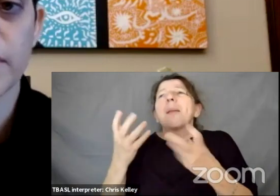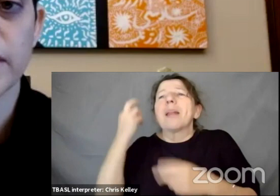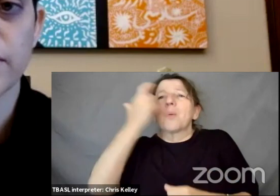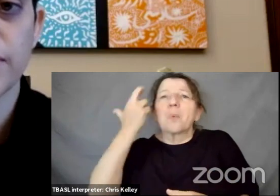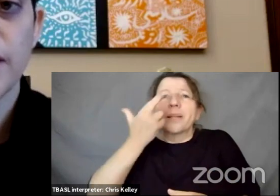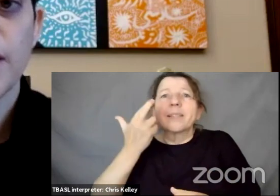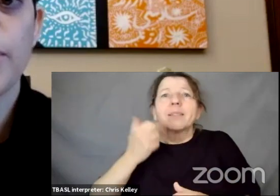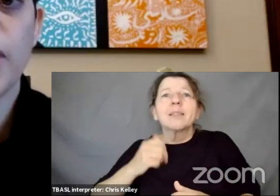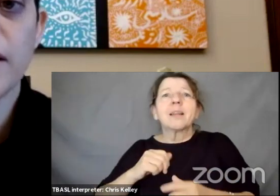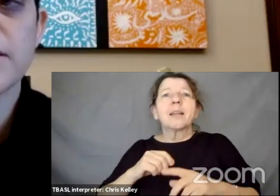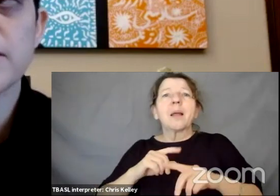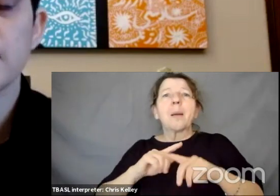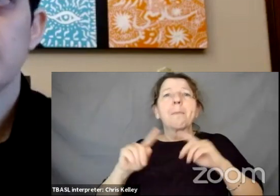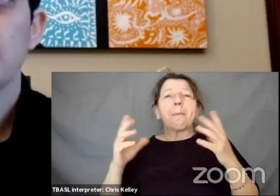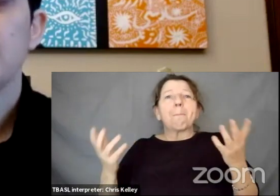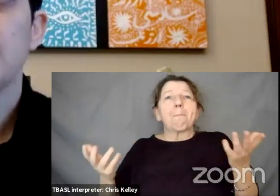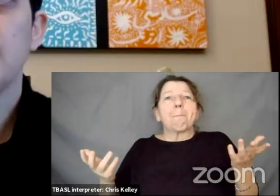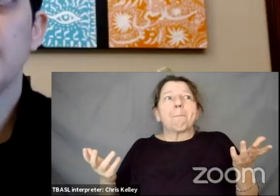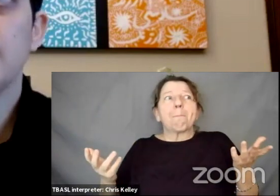we grieve? Because,